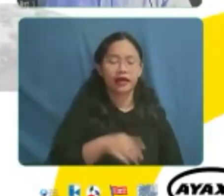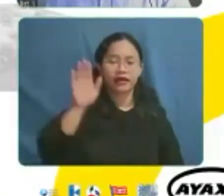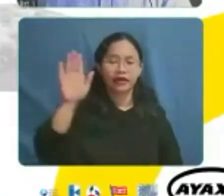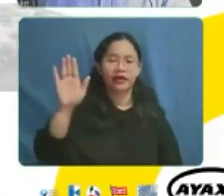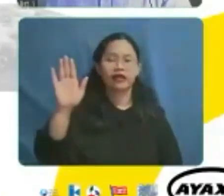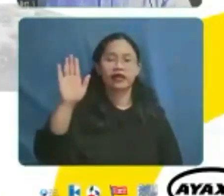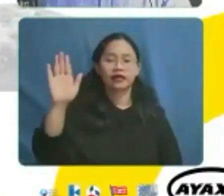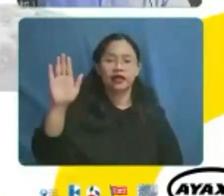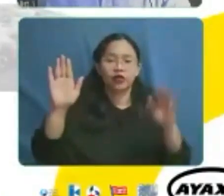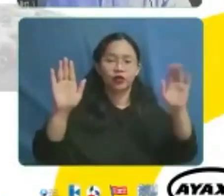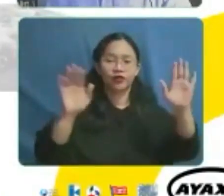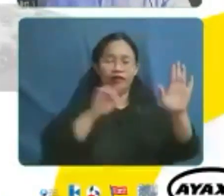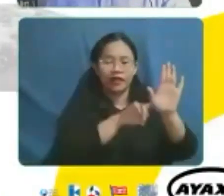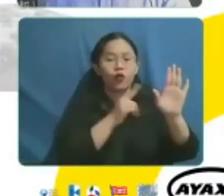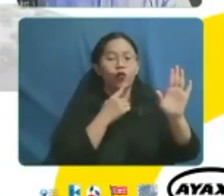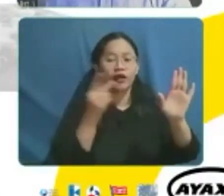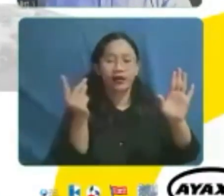pollution country or region,